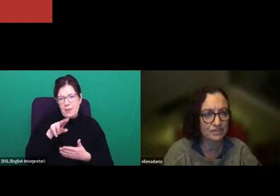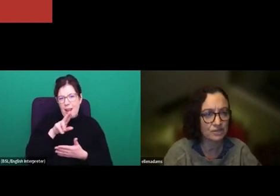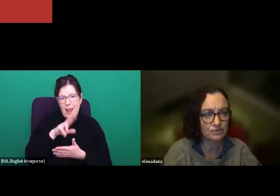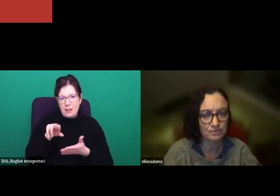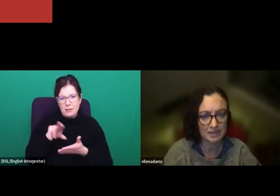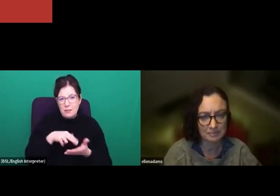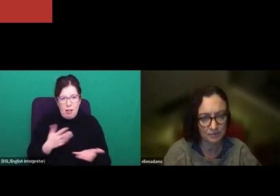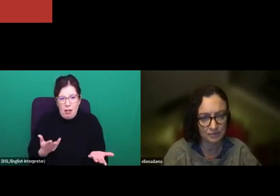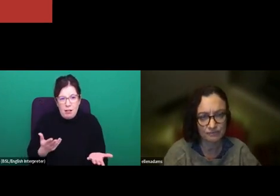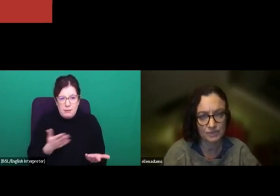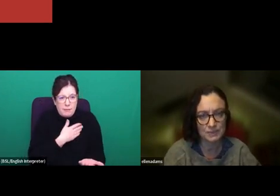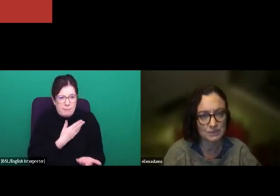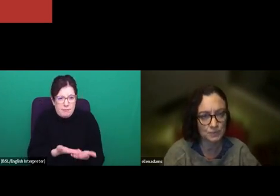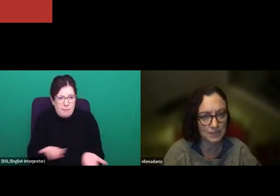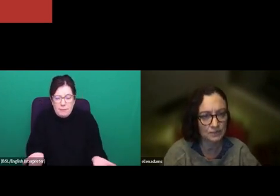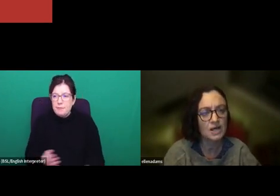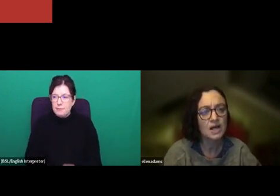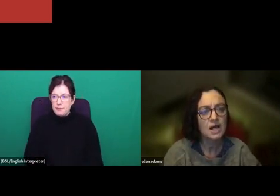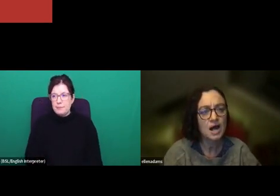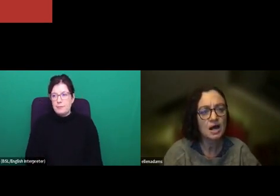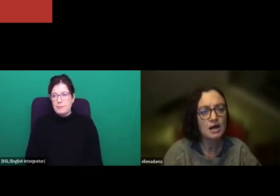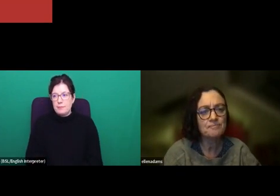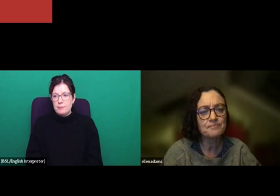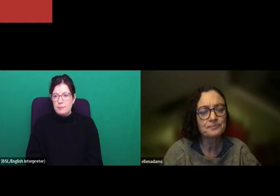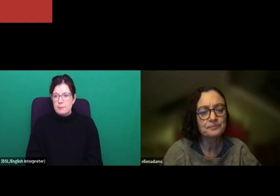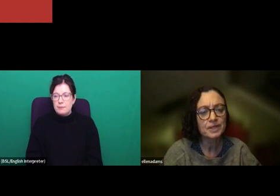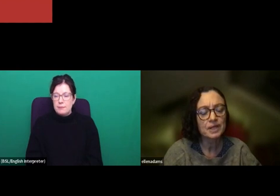it was difficult from that point of view as well.